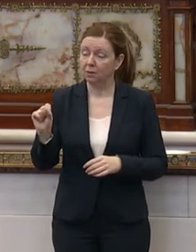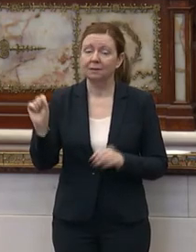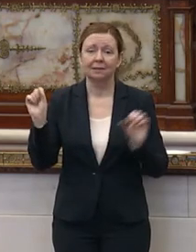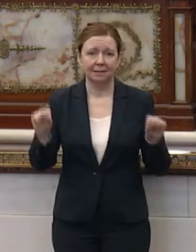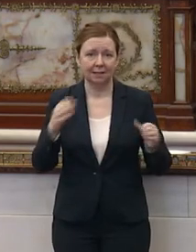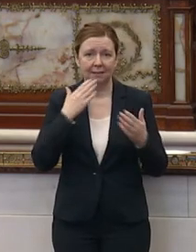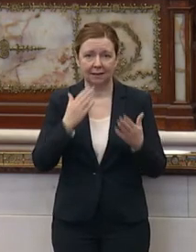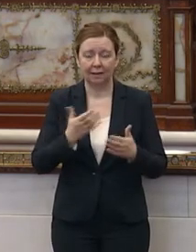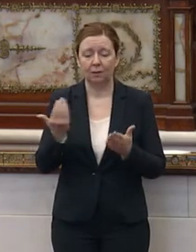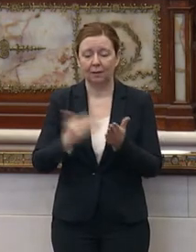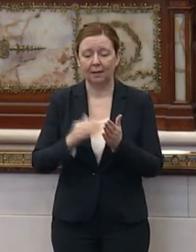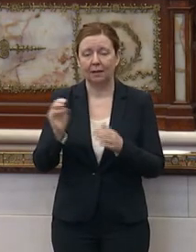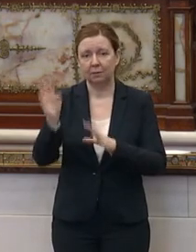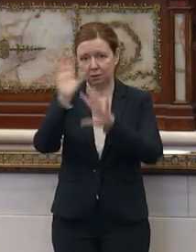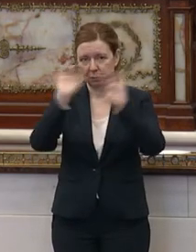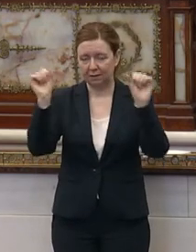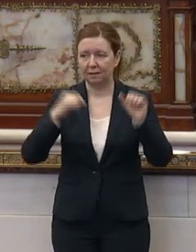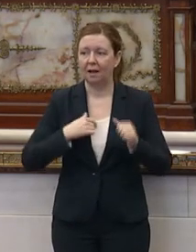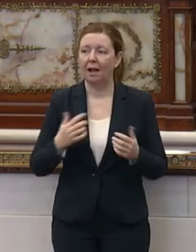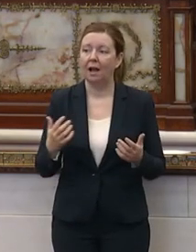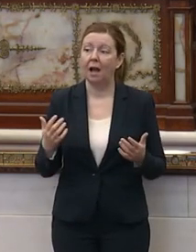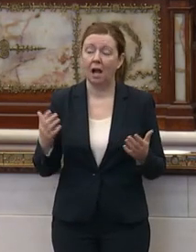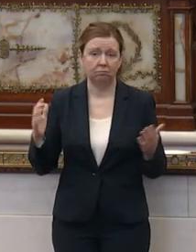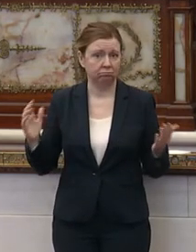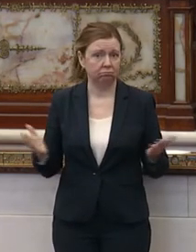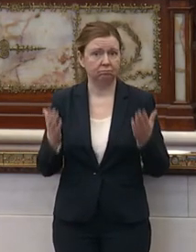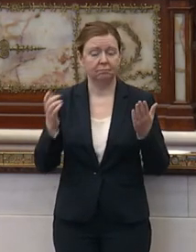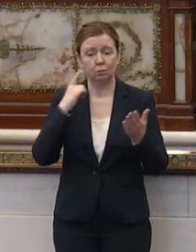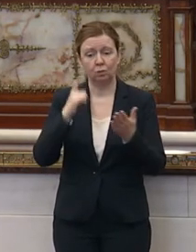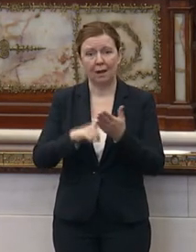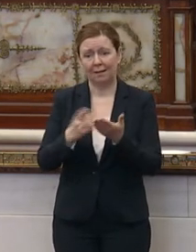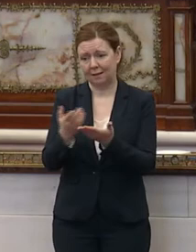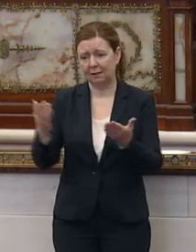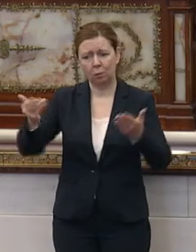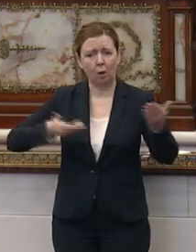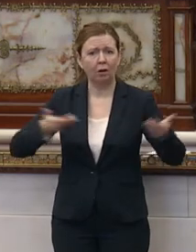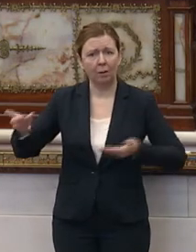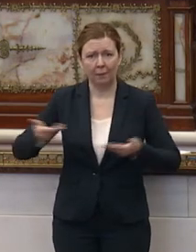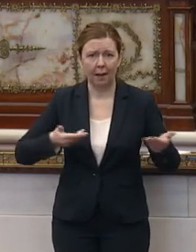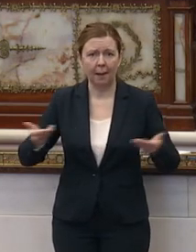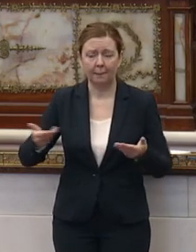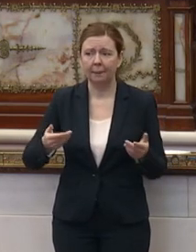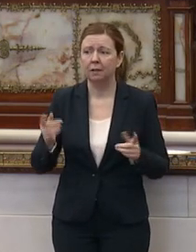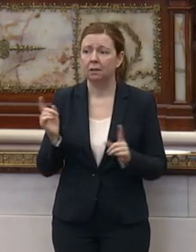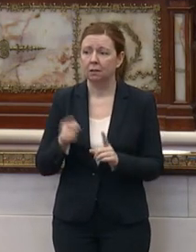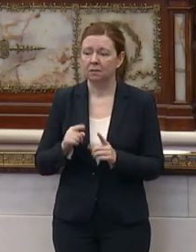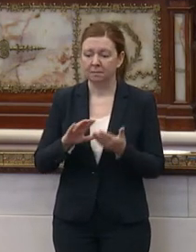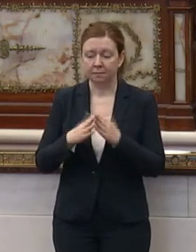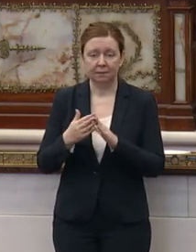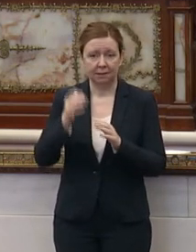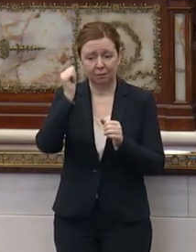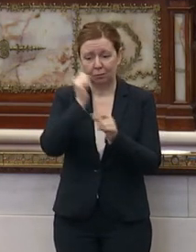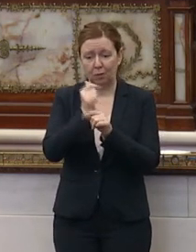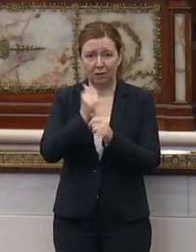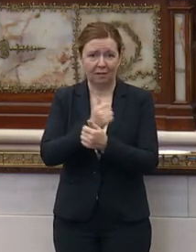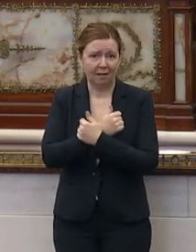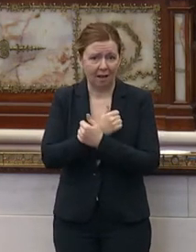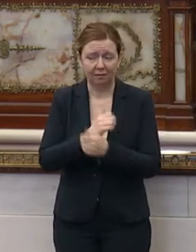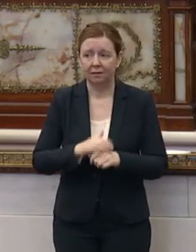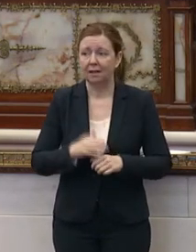you again, Mr. President. I rise to recognize them, welcome them, to the city of brotherly love